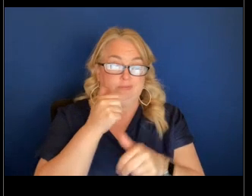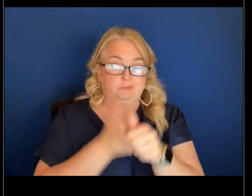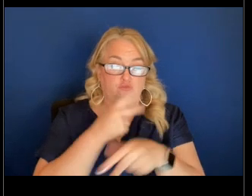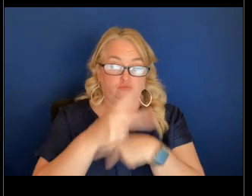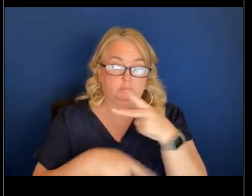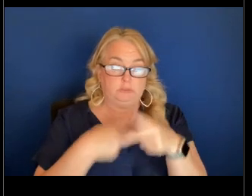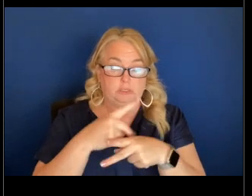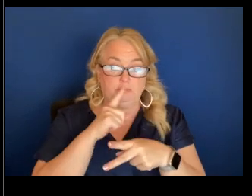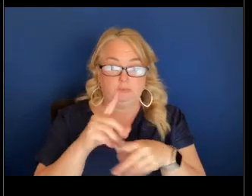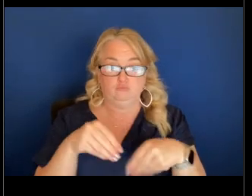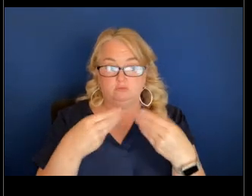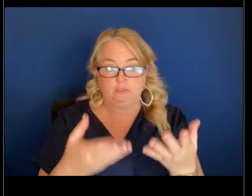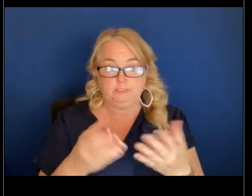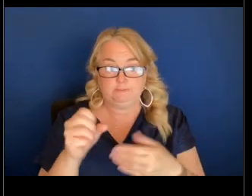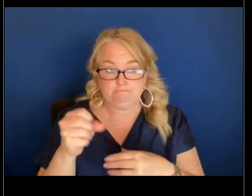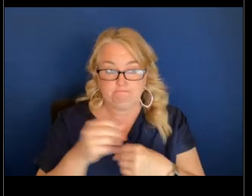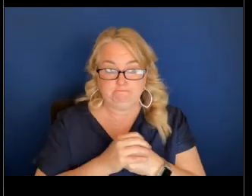provided.